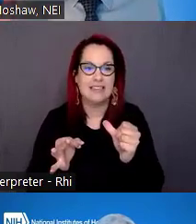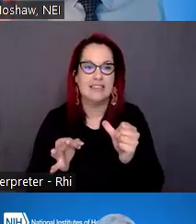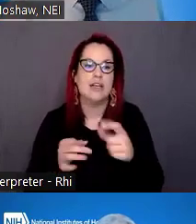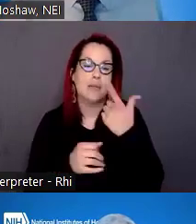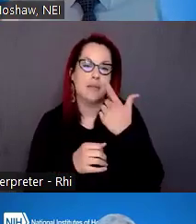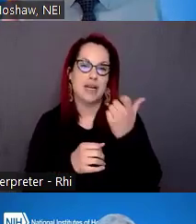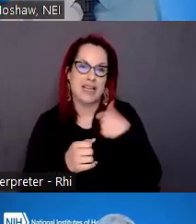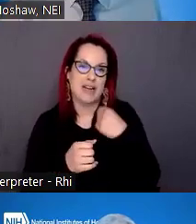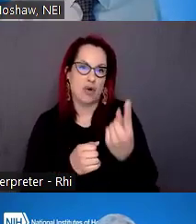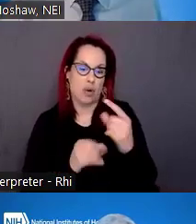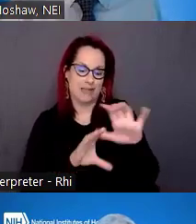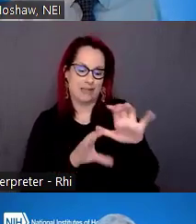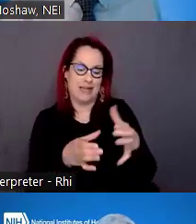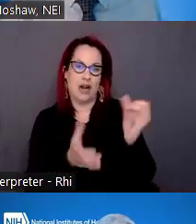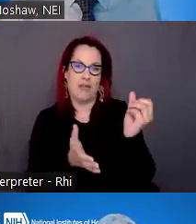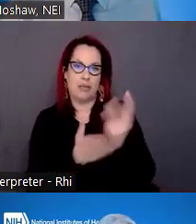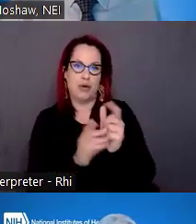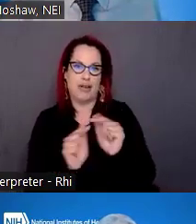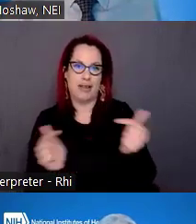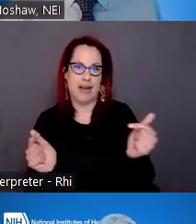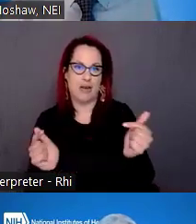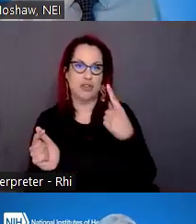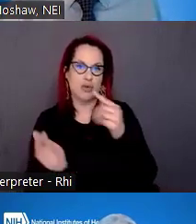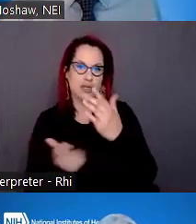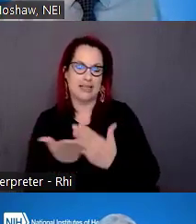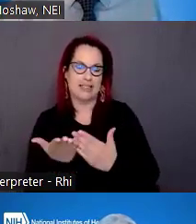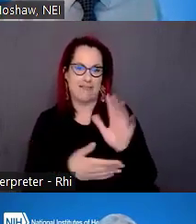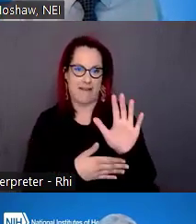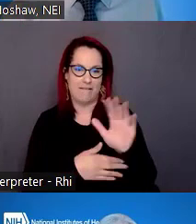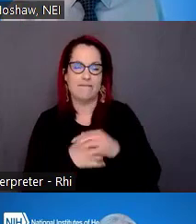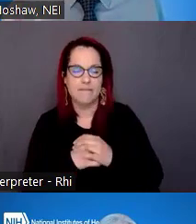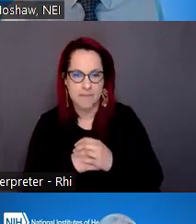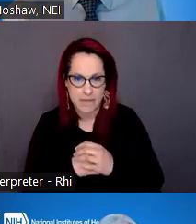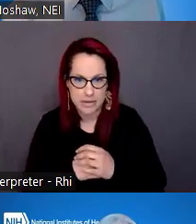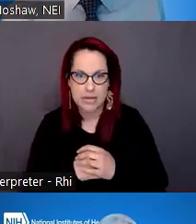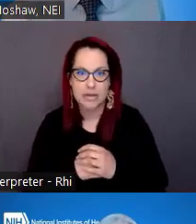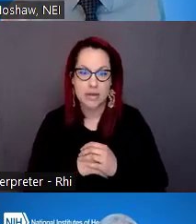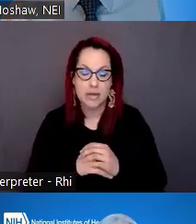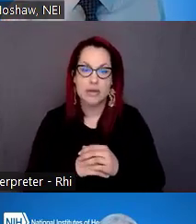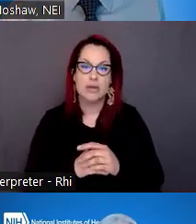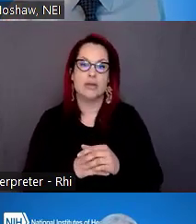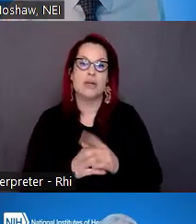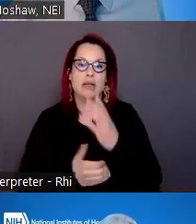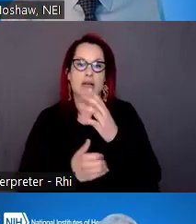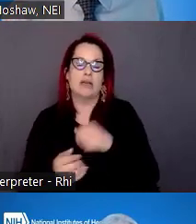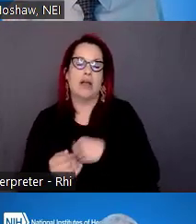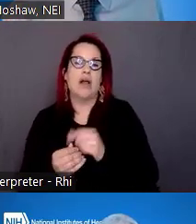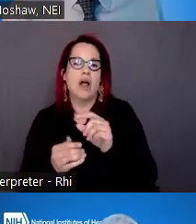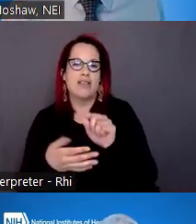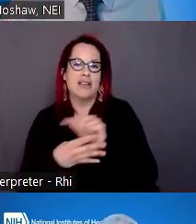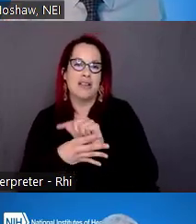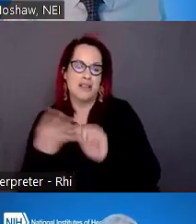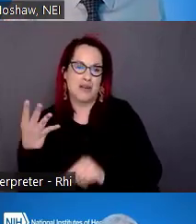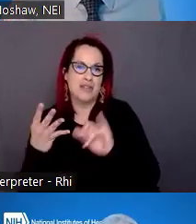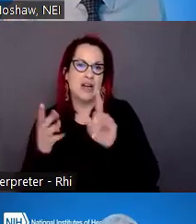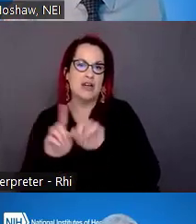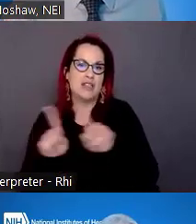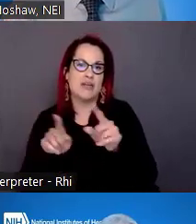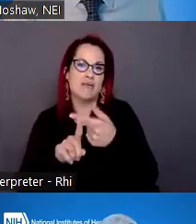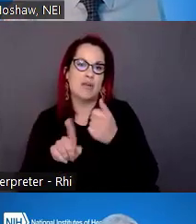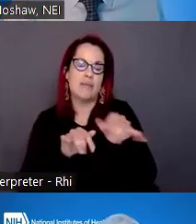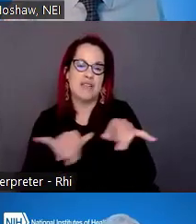one set of approved language for Section 5. And the ones that were very different from sort of the standard RPG were excluded